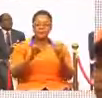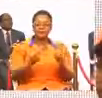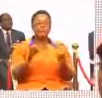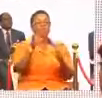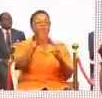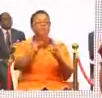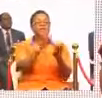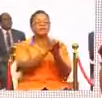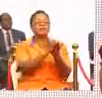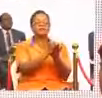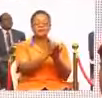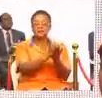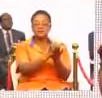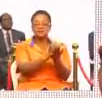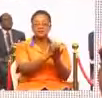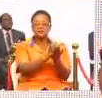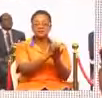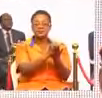voter register.